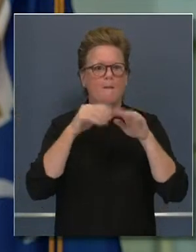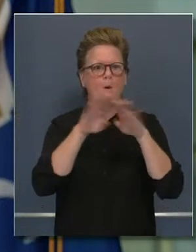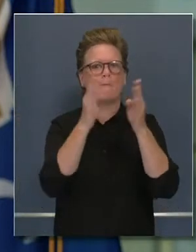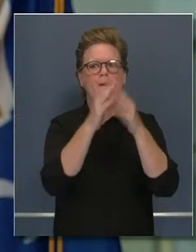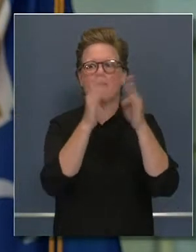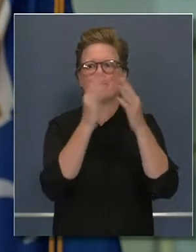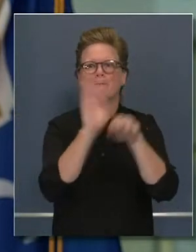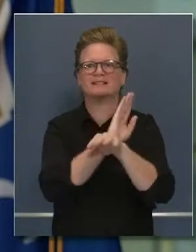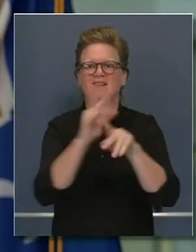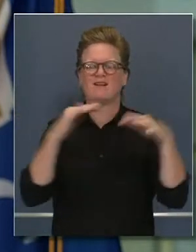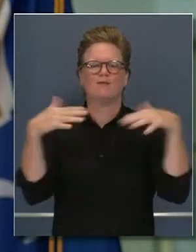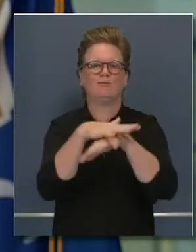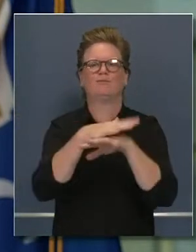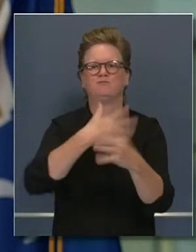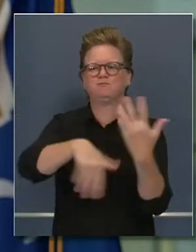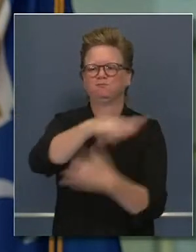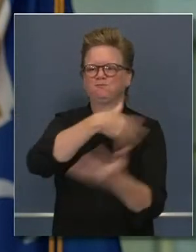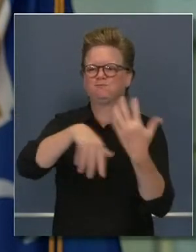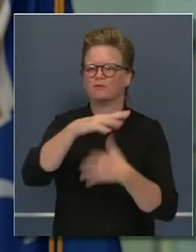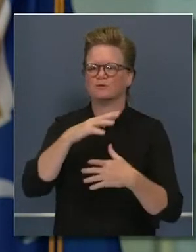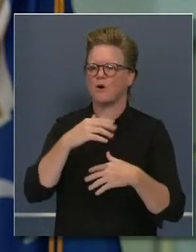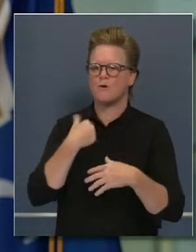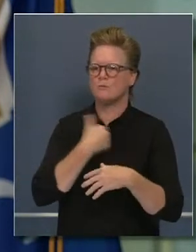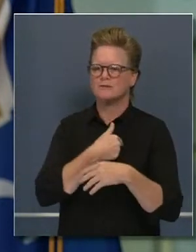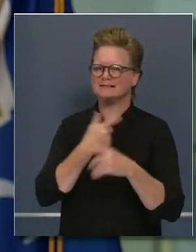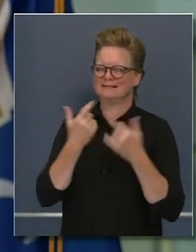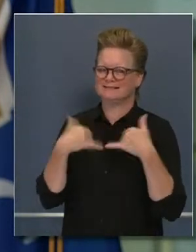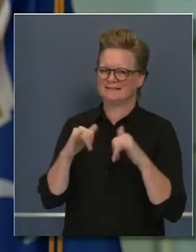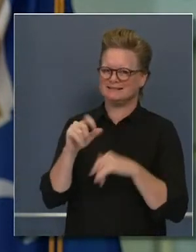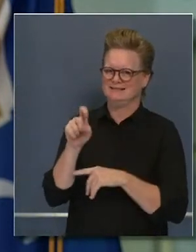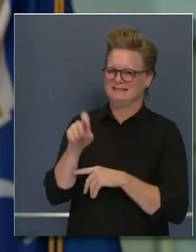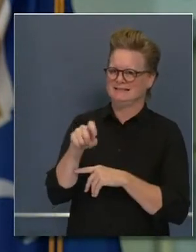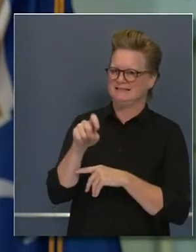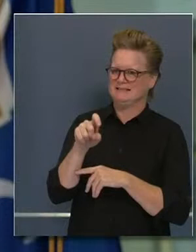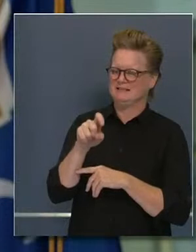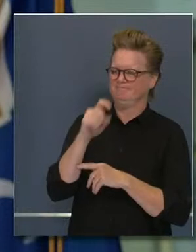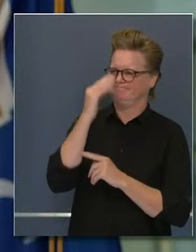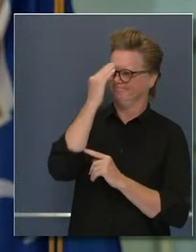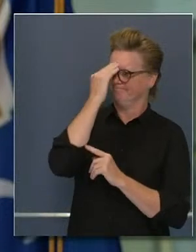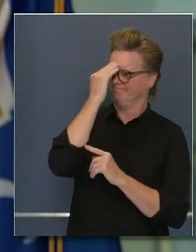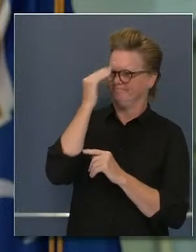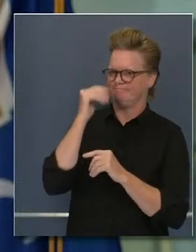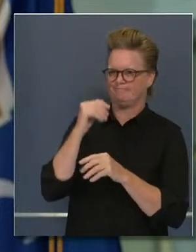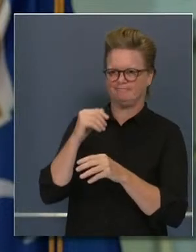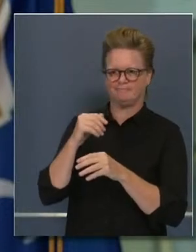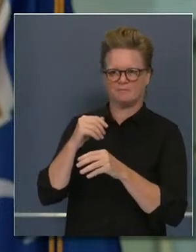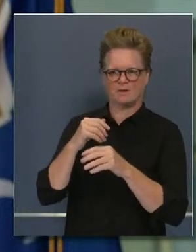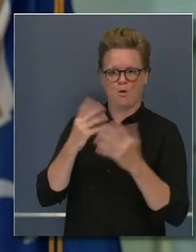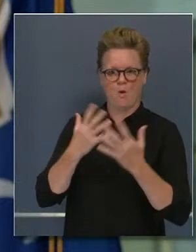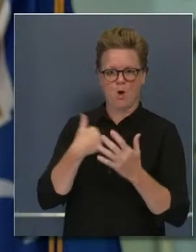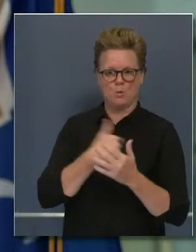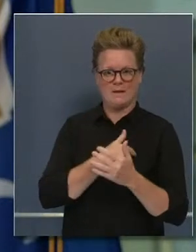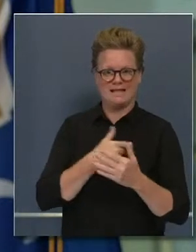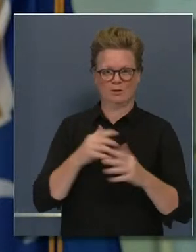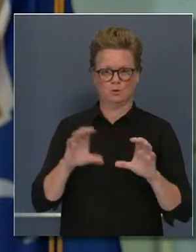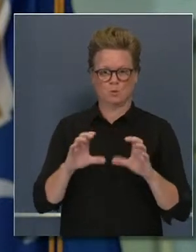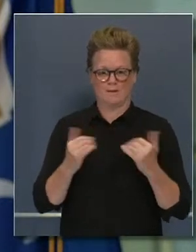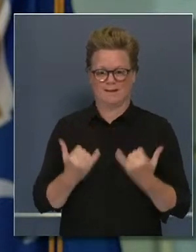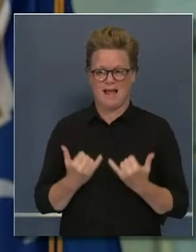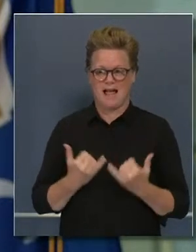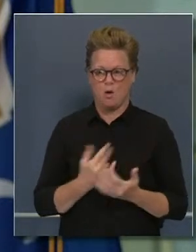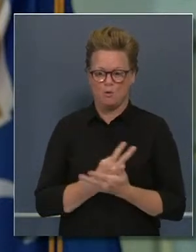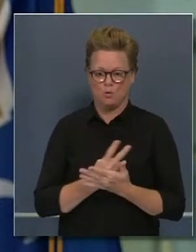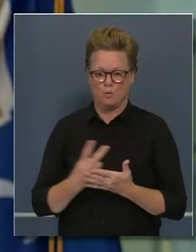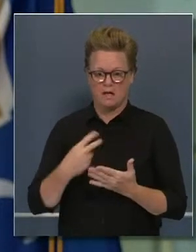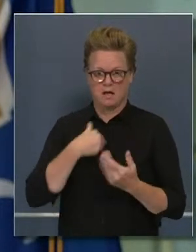remain vigilant and confident that the trends are coming down, especially as we enter flu season, as we